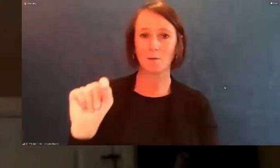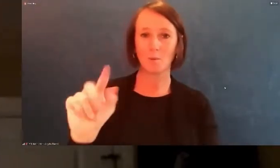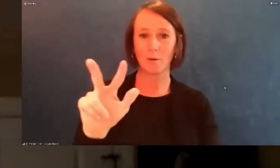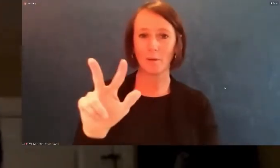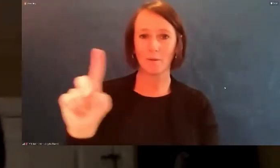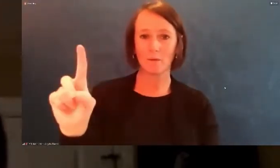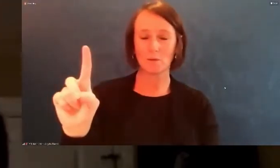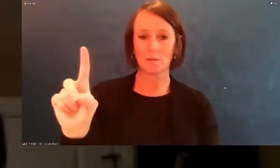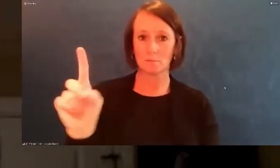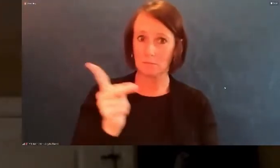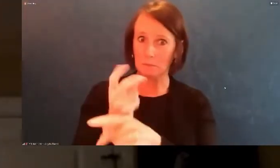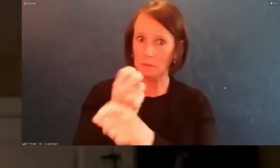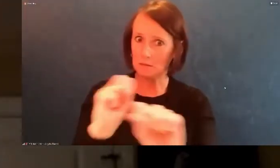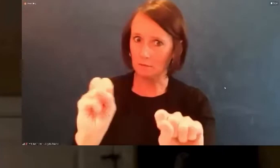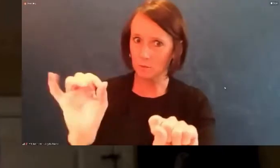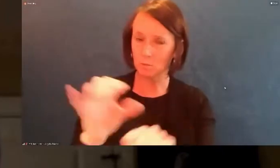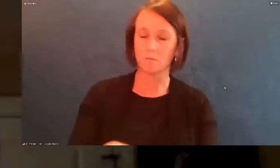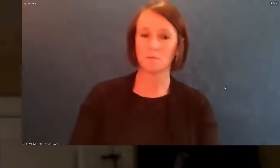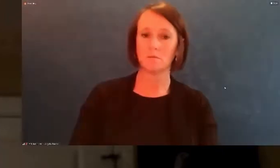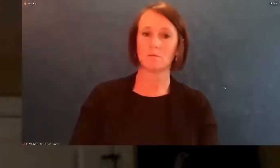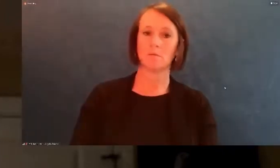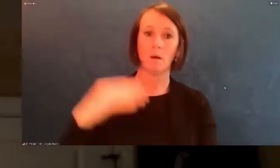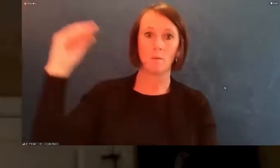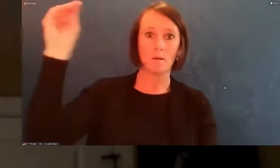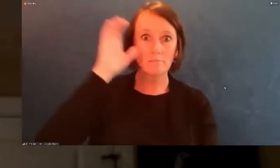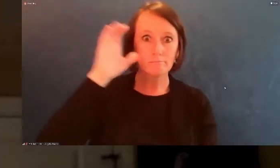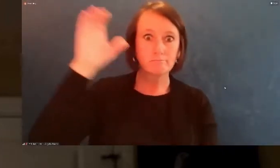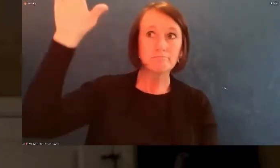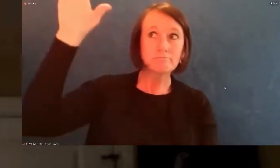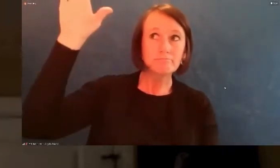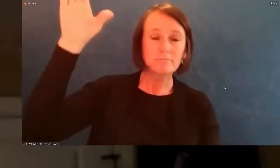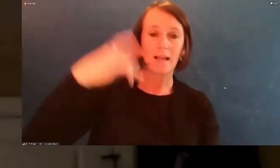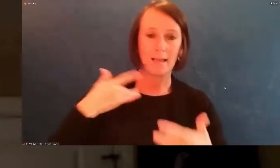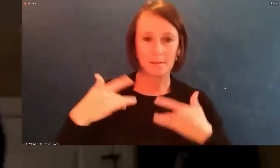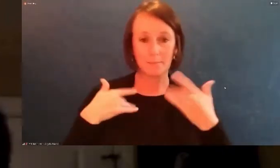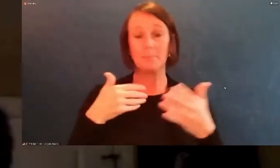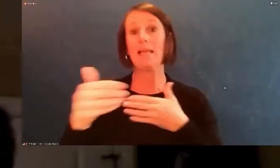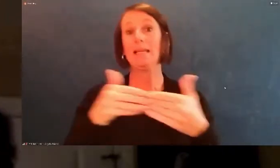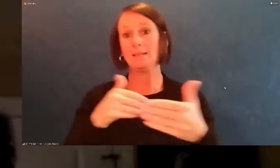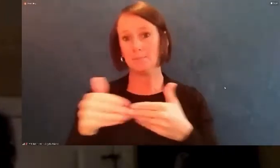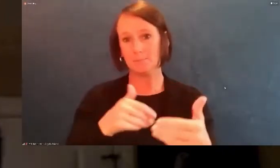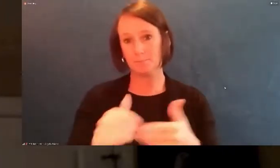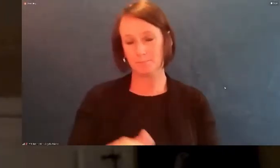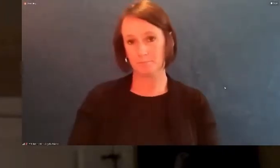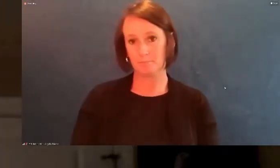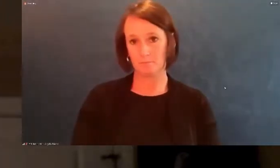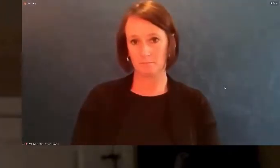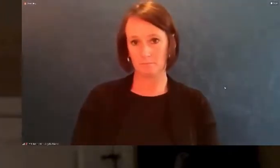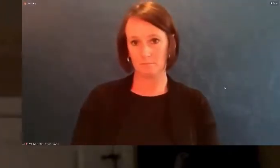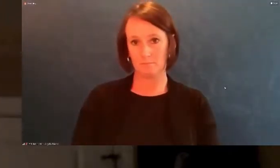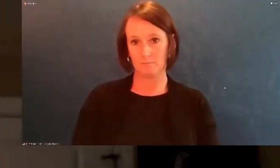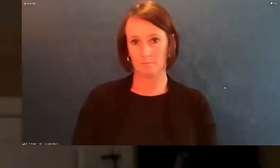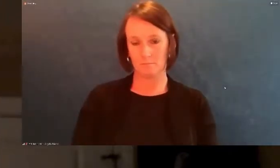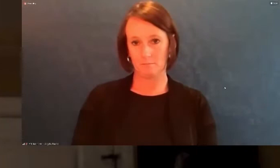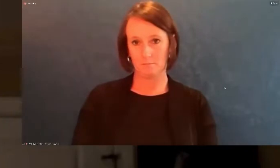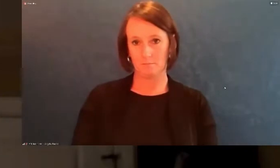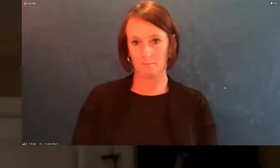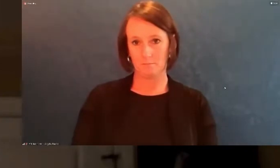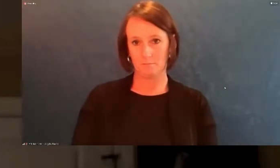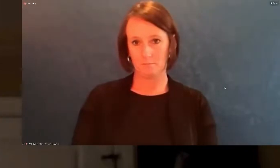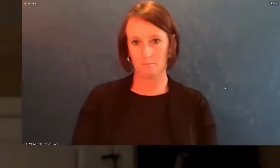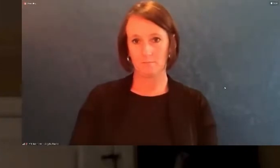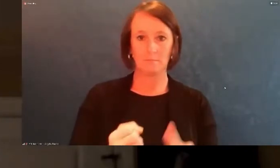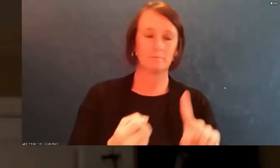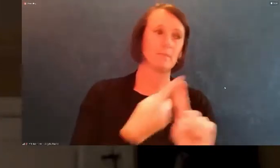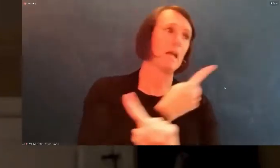way under the full moon on Halloween. I'm so excited. Anyways, what was I talking about before I got lost?